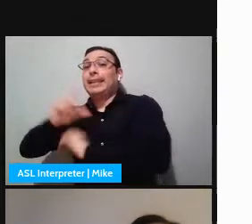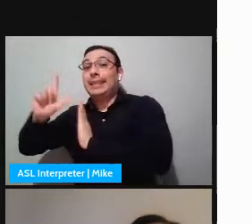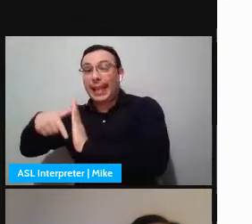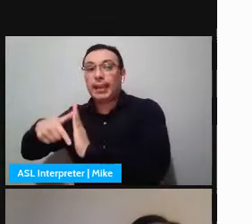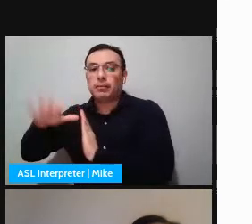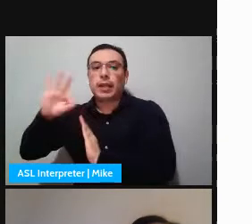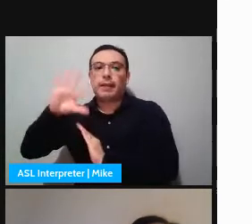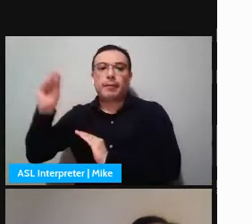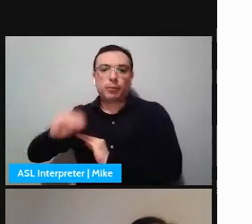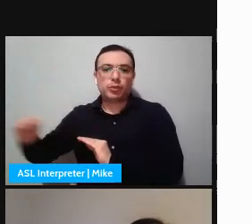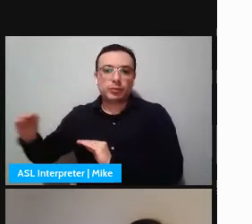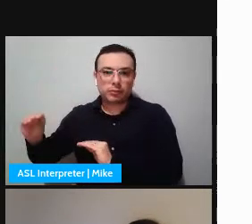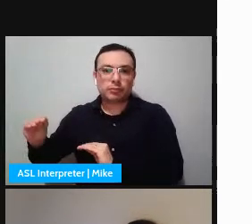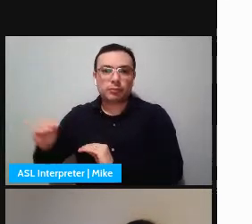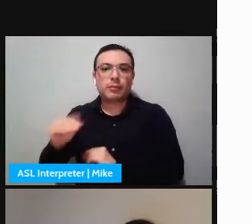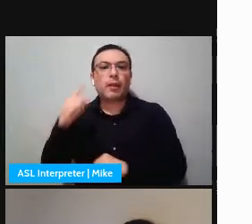older.